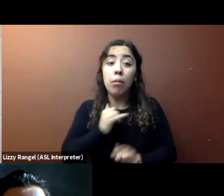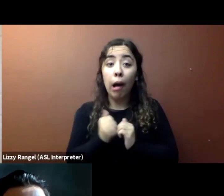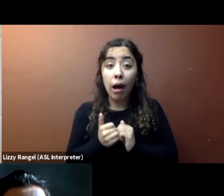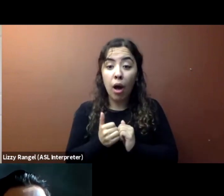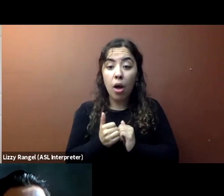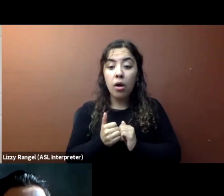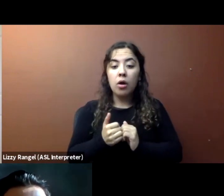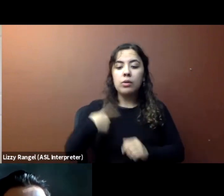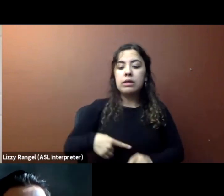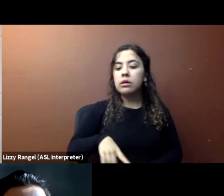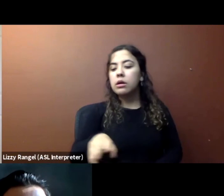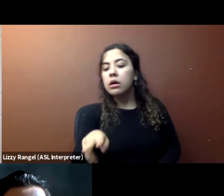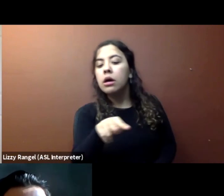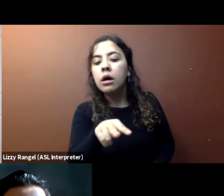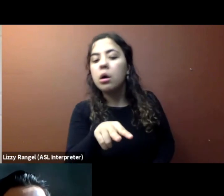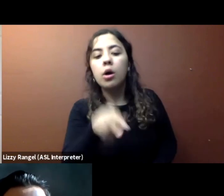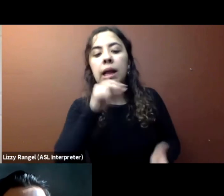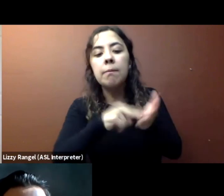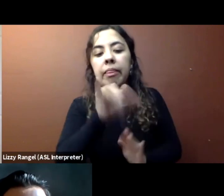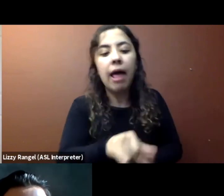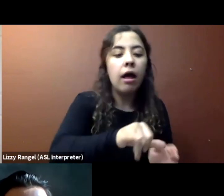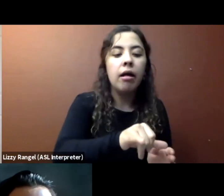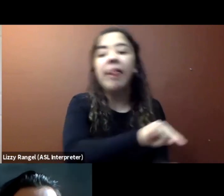them. So just let them be free.